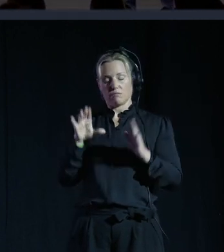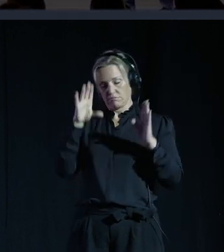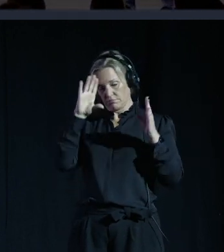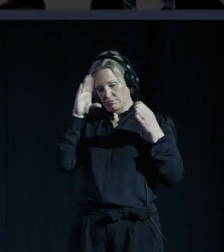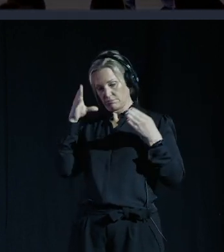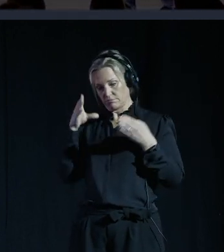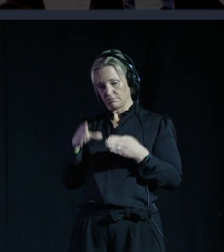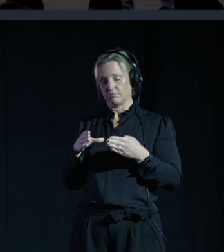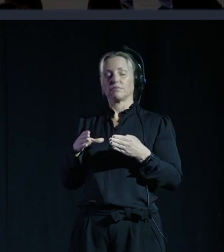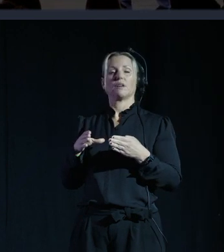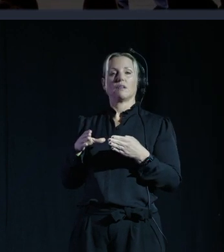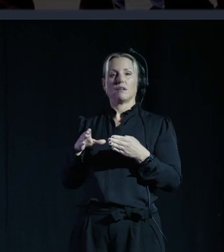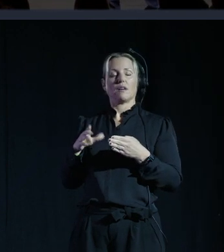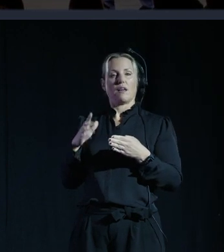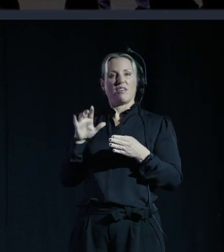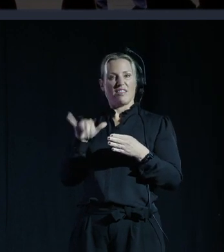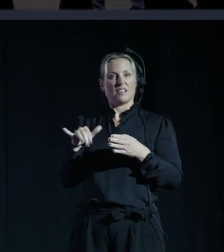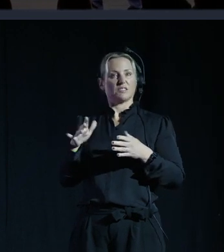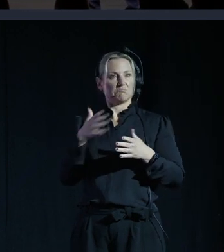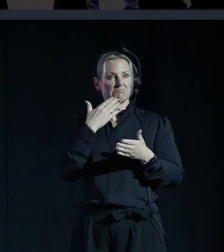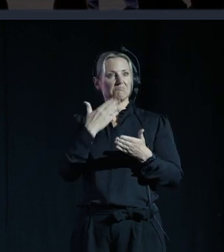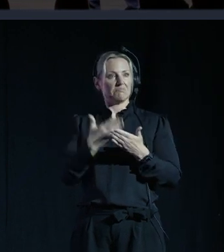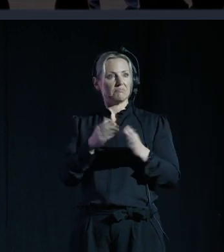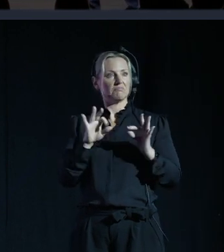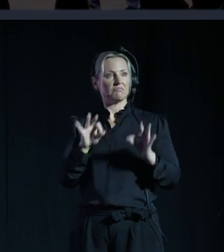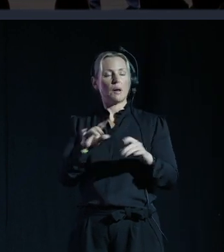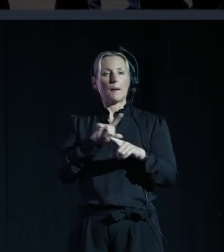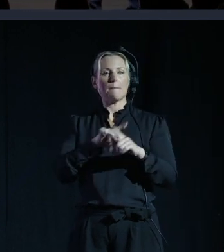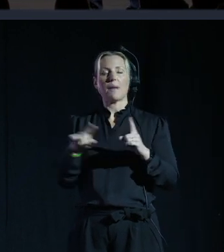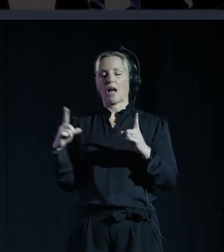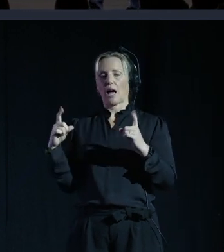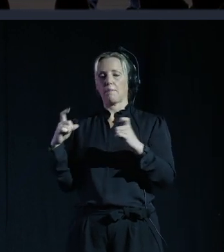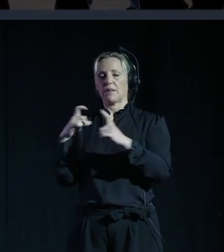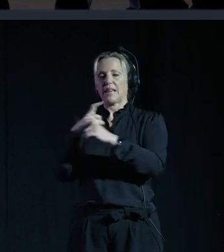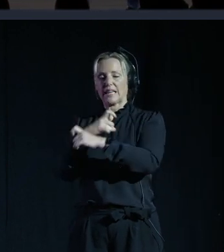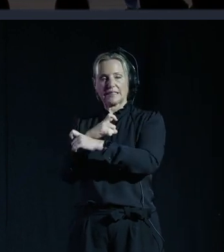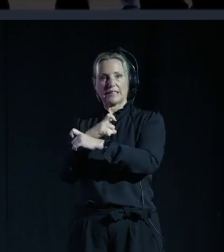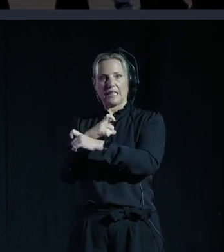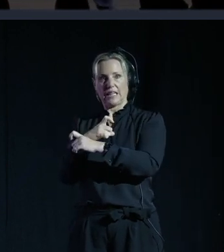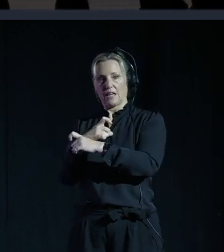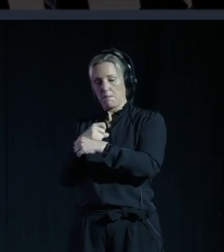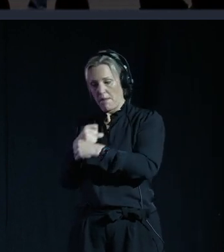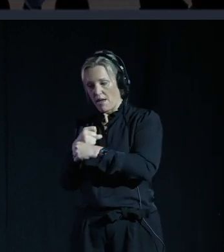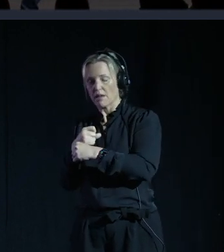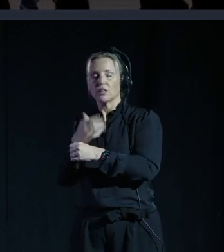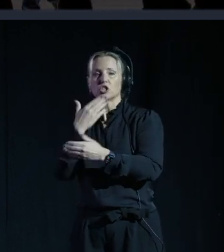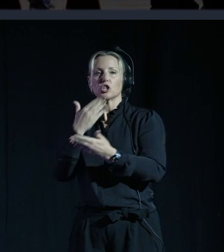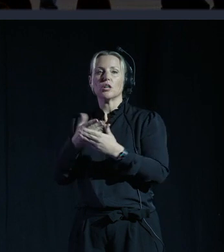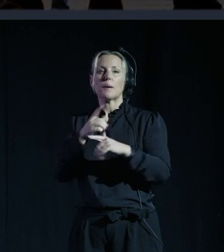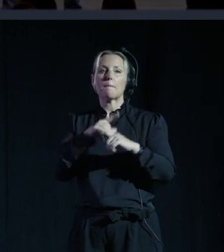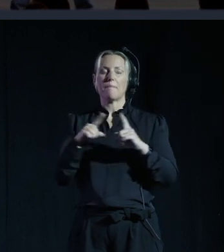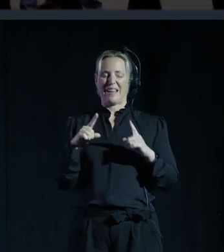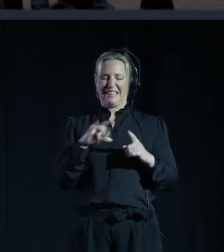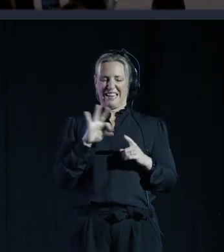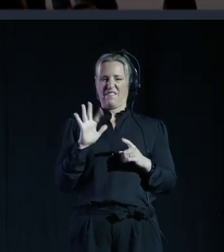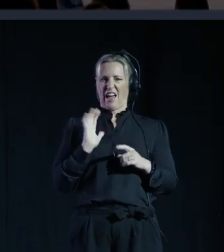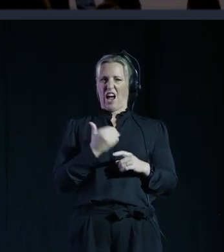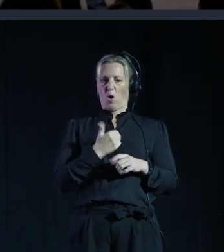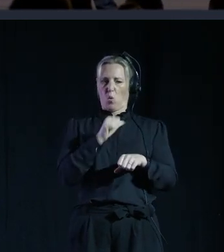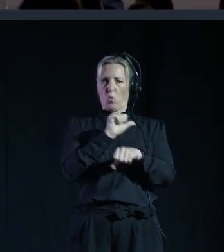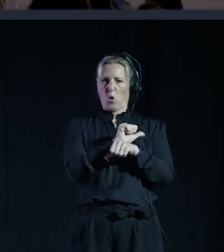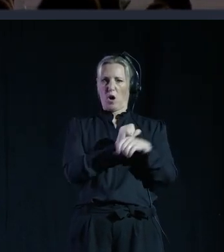makes us creative. But complexity in our workflow, that's not good. Nobody wants that.